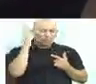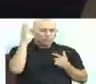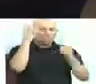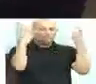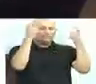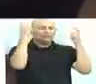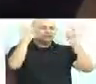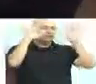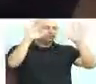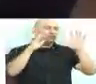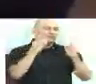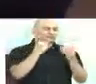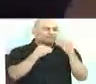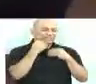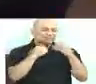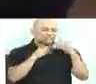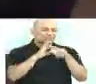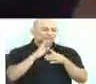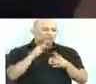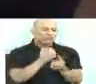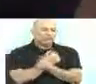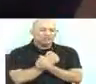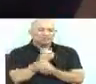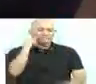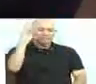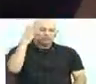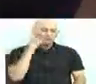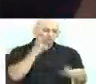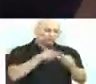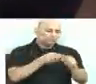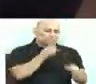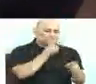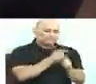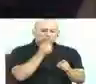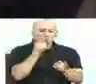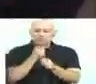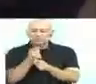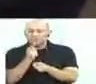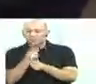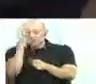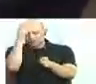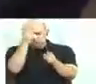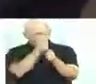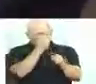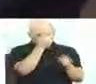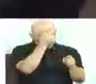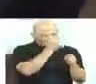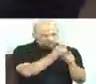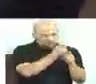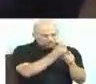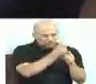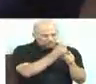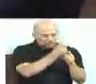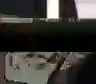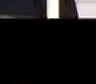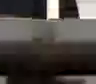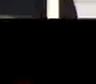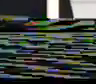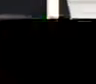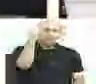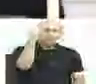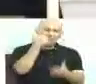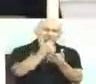great feast of your love and grace, joining our sisters and brothers in praising you forever.